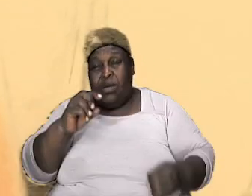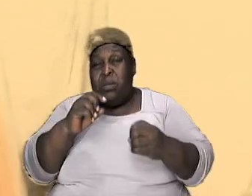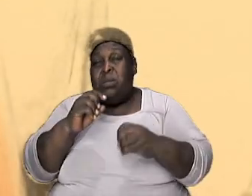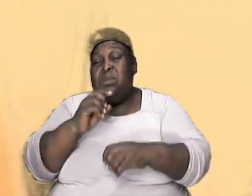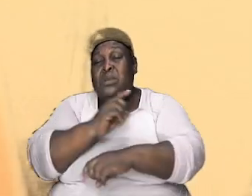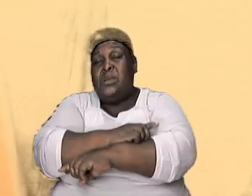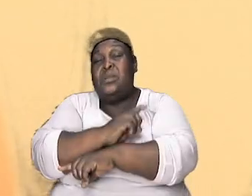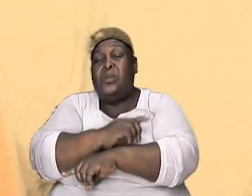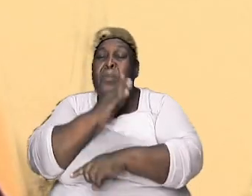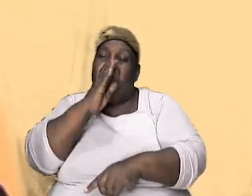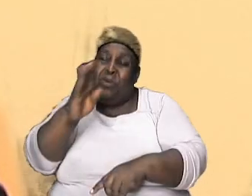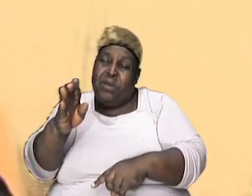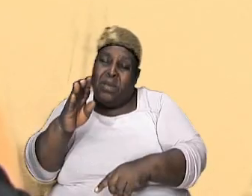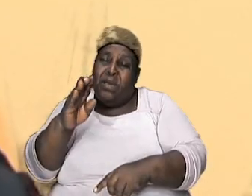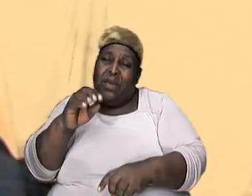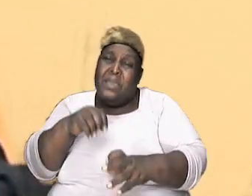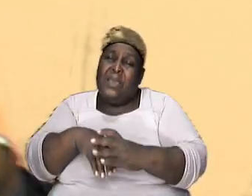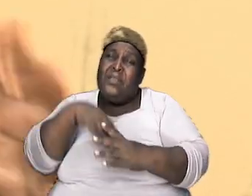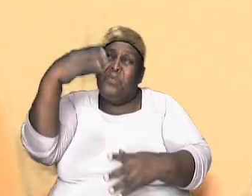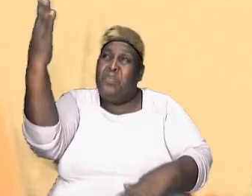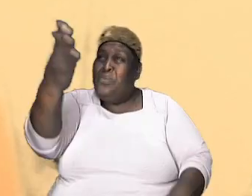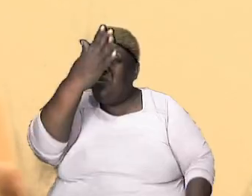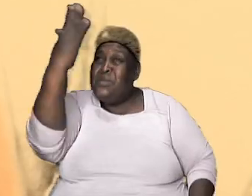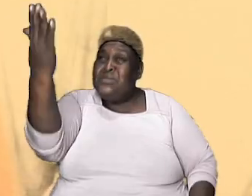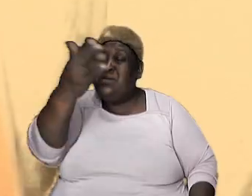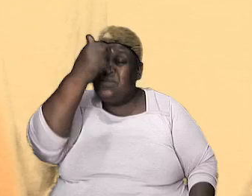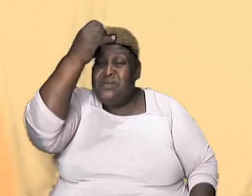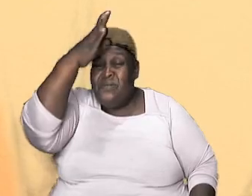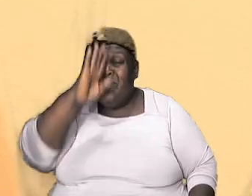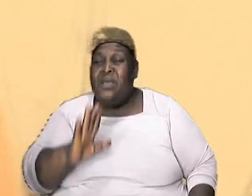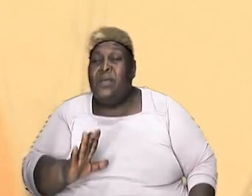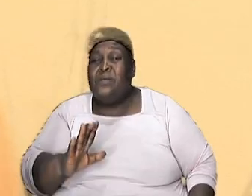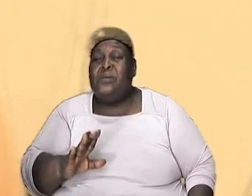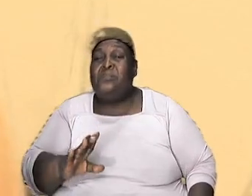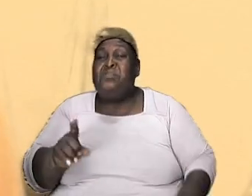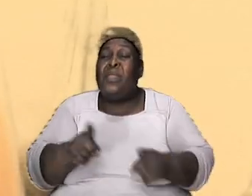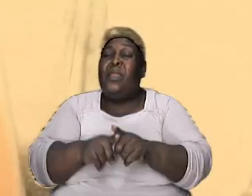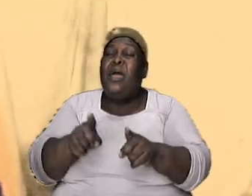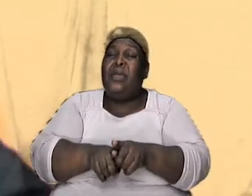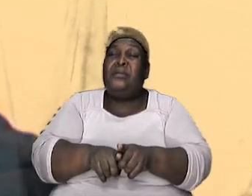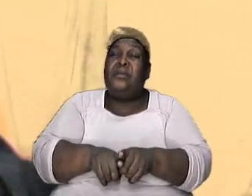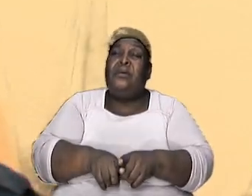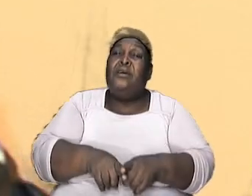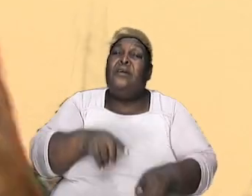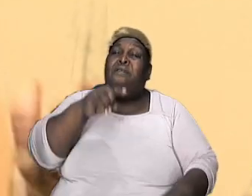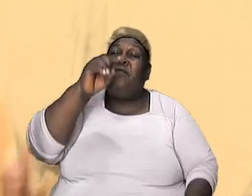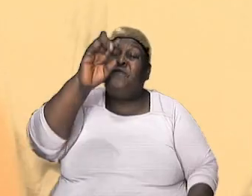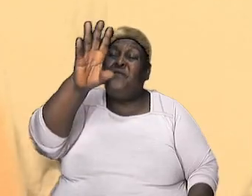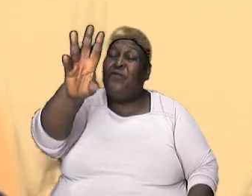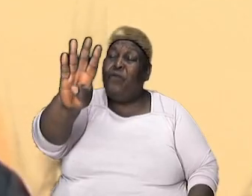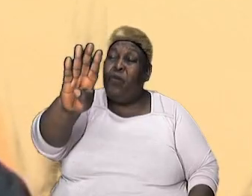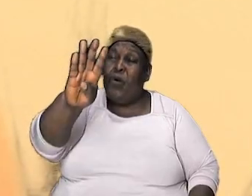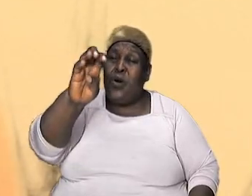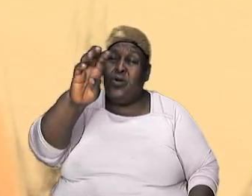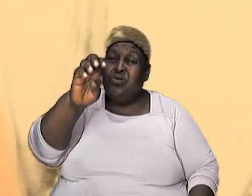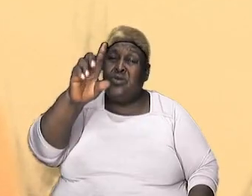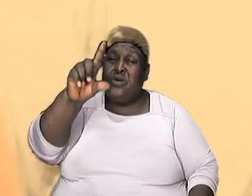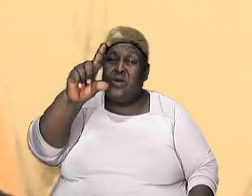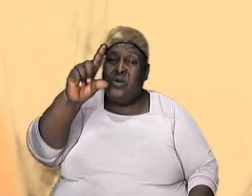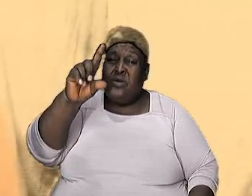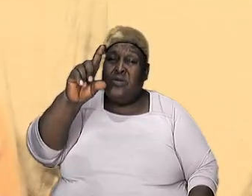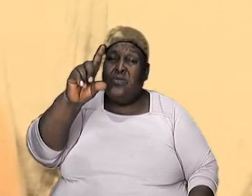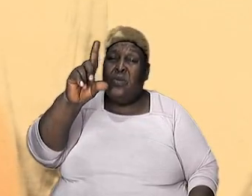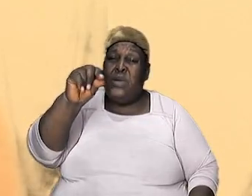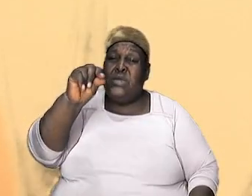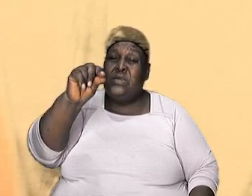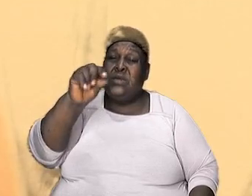be in the presence of God, like the 24 elders who were in the presence of God. That's our ultimate aim, to